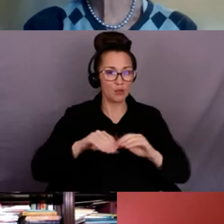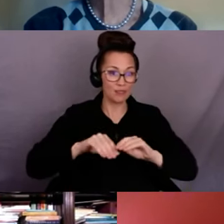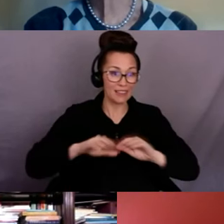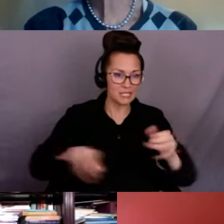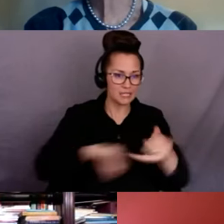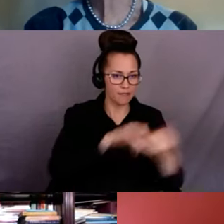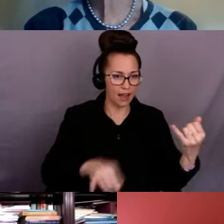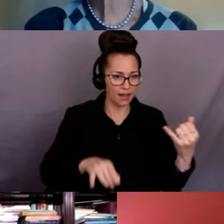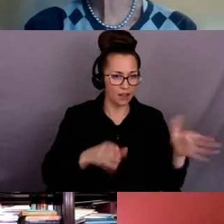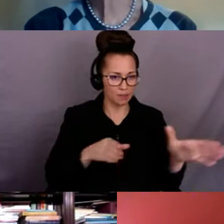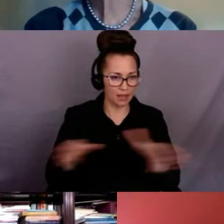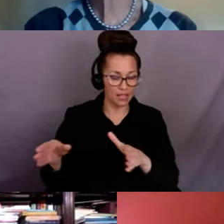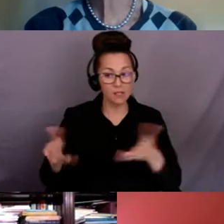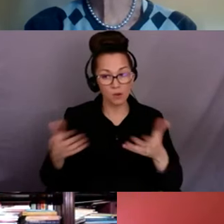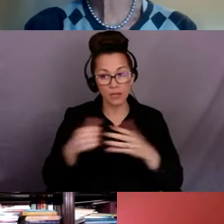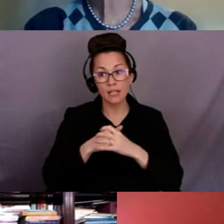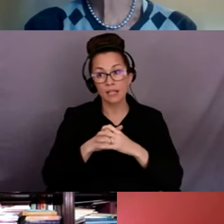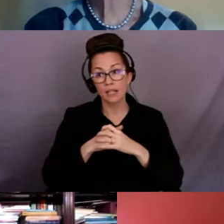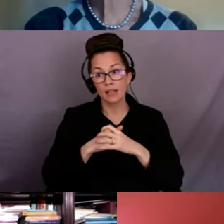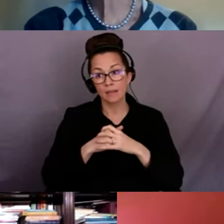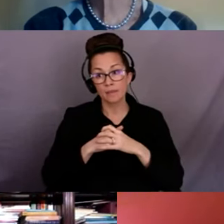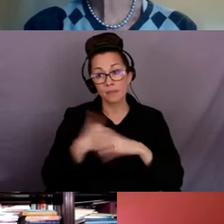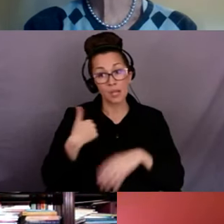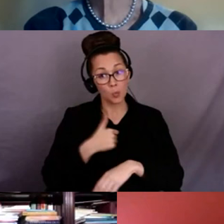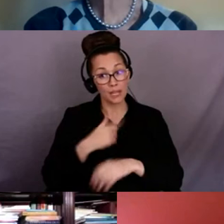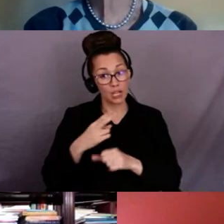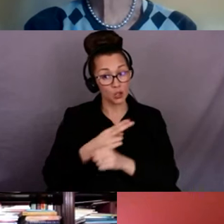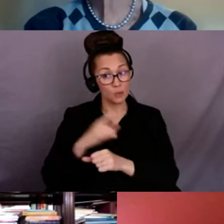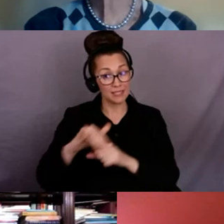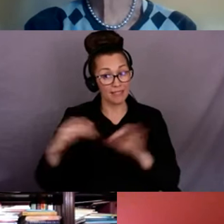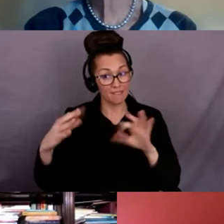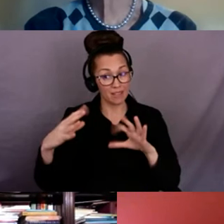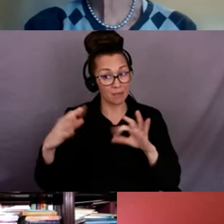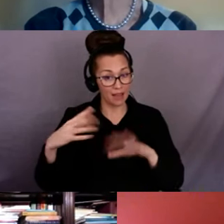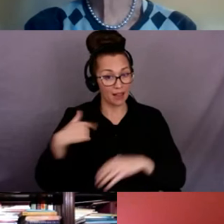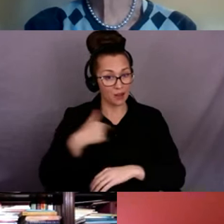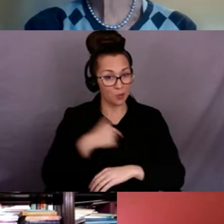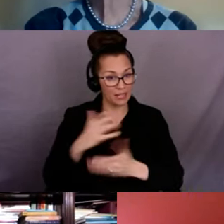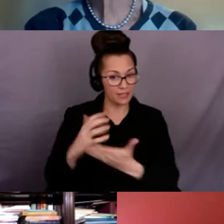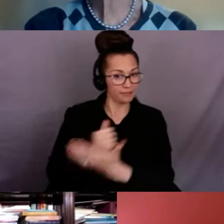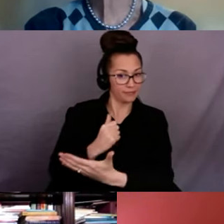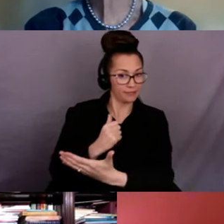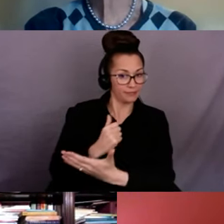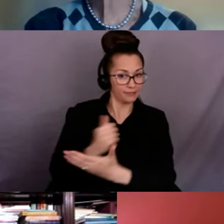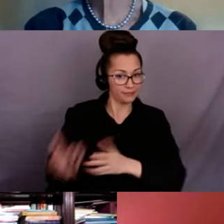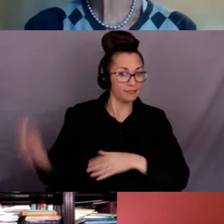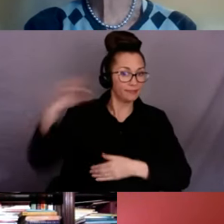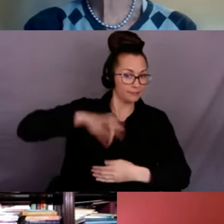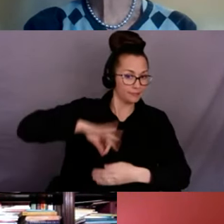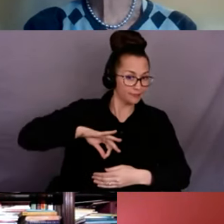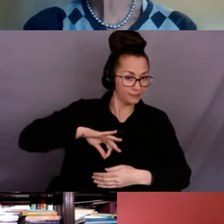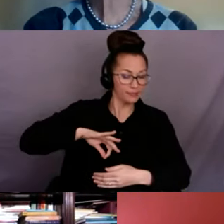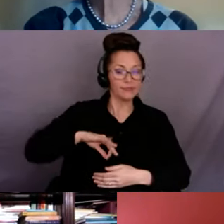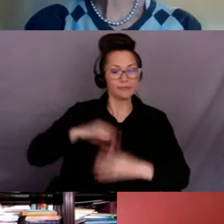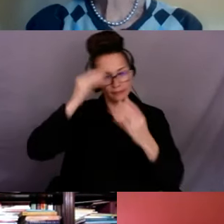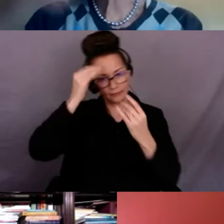I think to the extent that, you know, we use that feedback that went into our strategic planning process to inform the executive chamber about